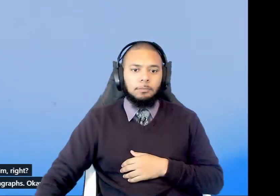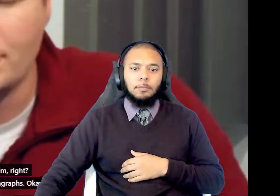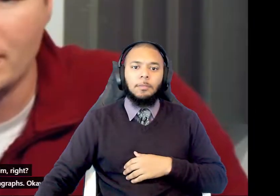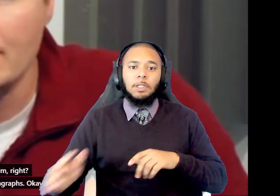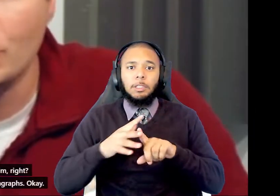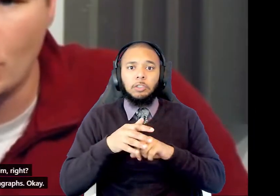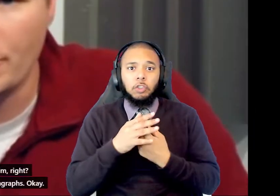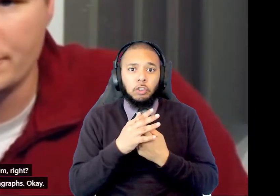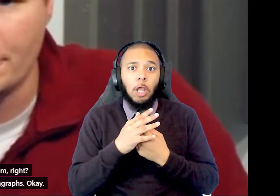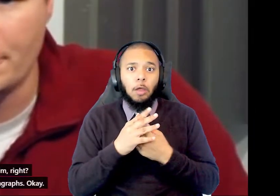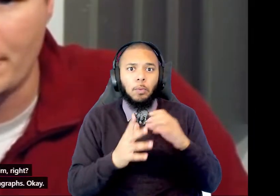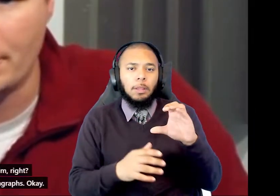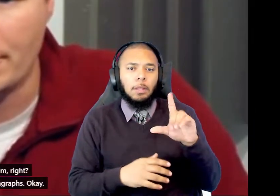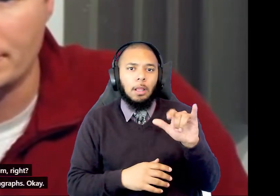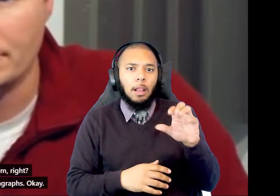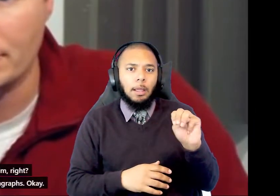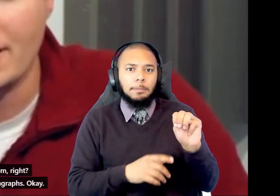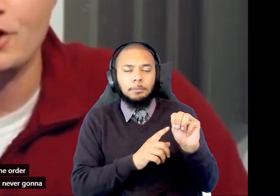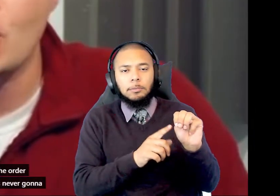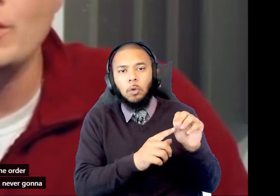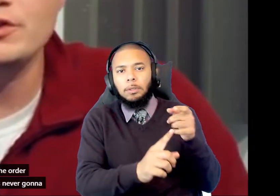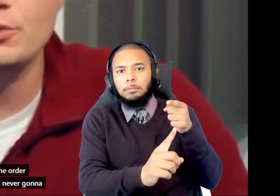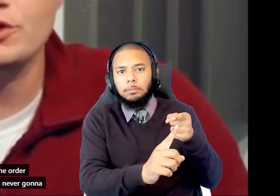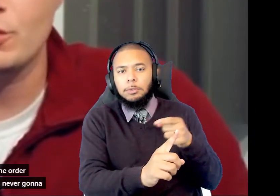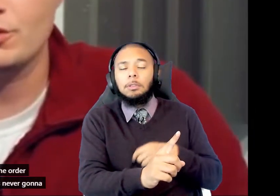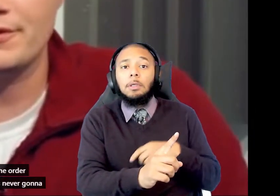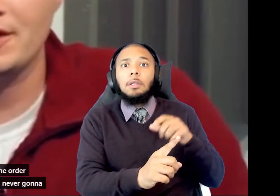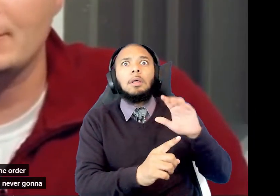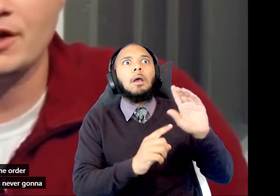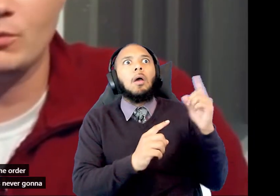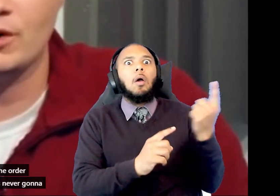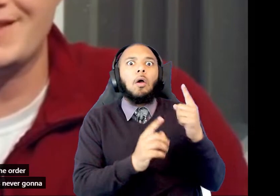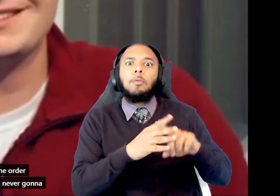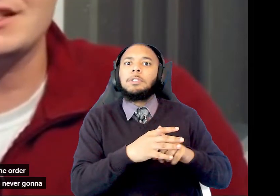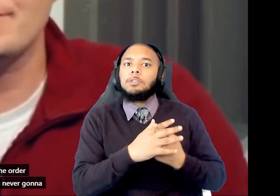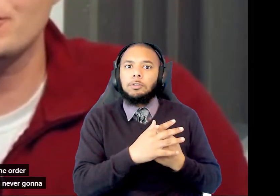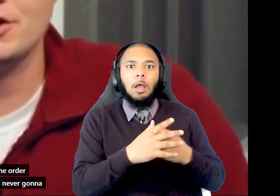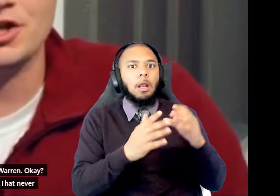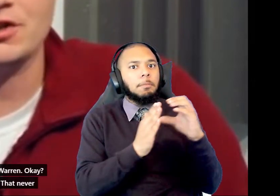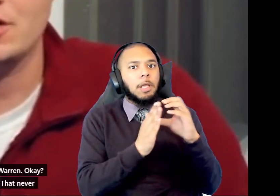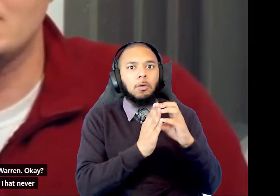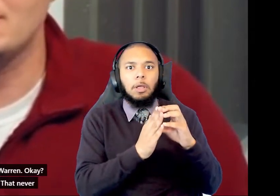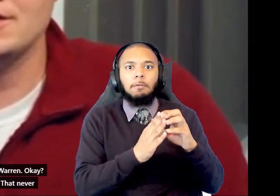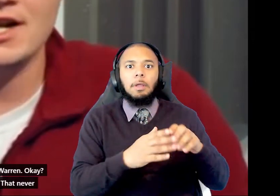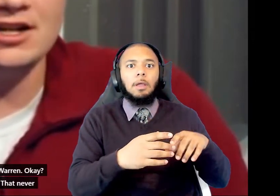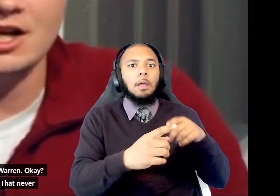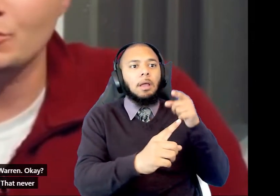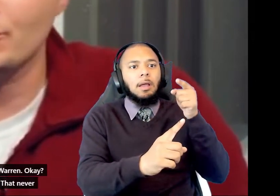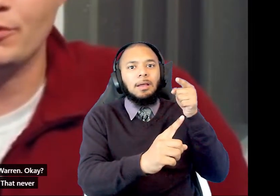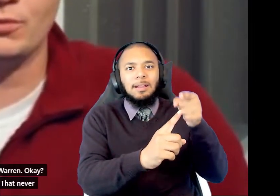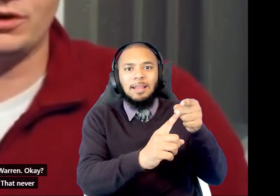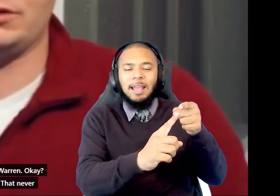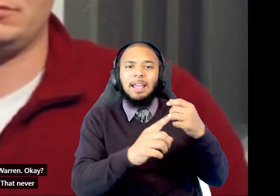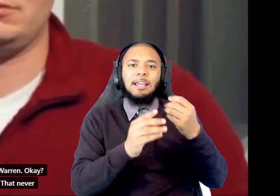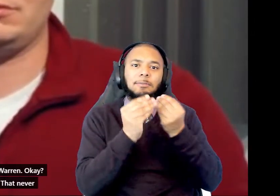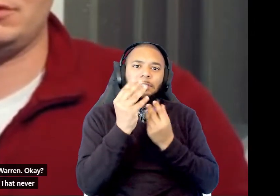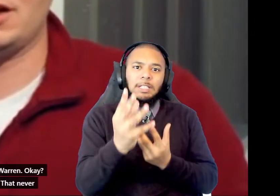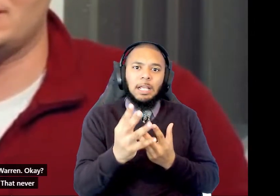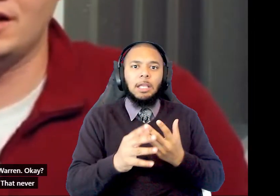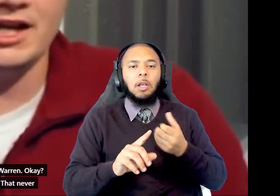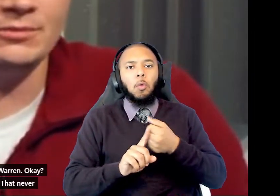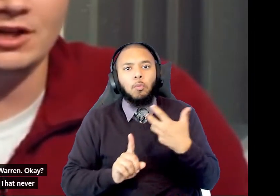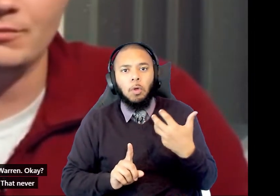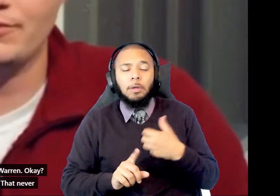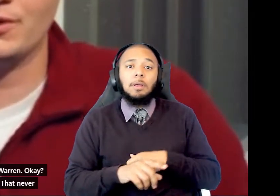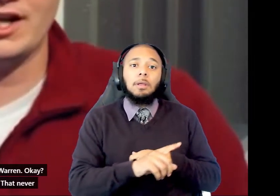right? Claims always start your paragraphs, okay? And it always goes in the order of claim, data, warrant. That's never going to change. Data comes before warrant,